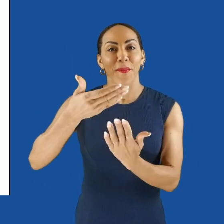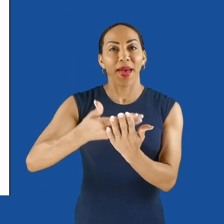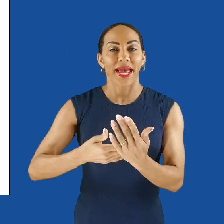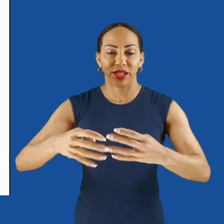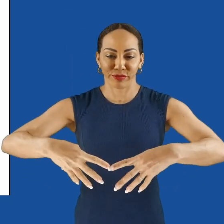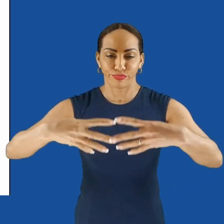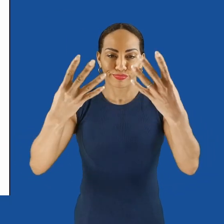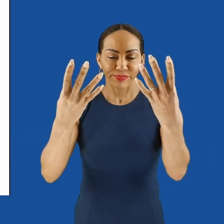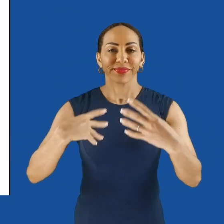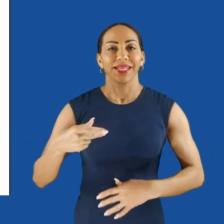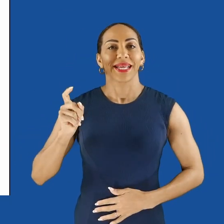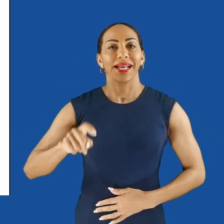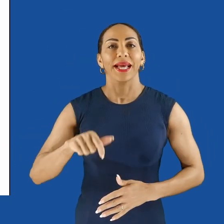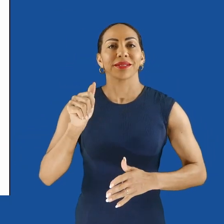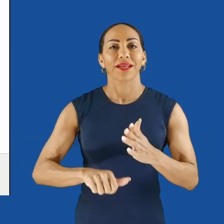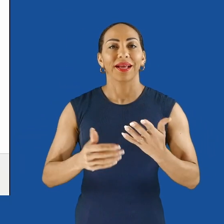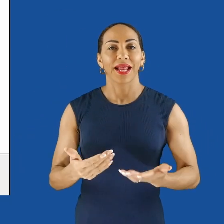Now.